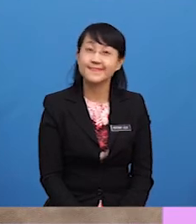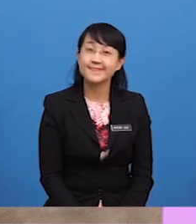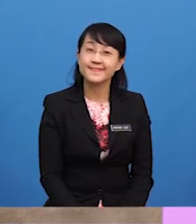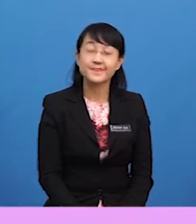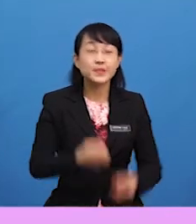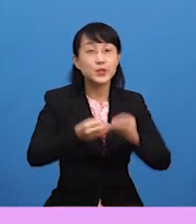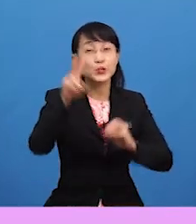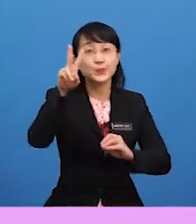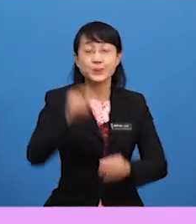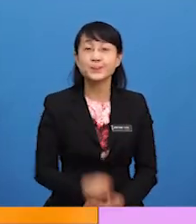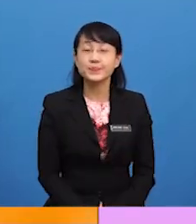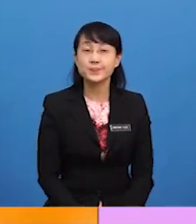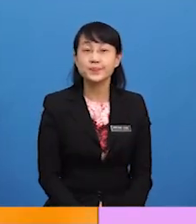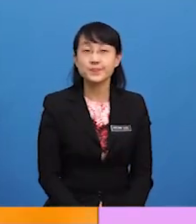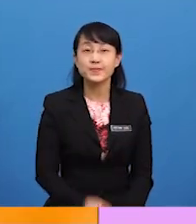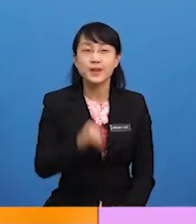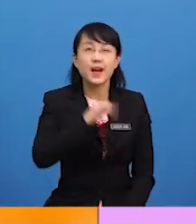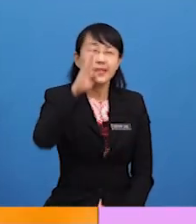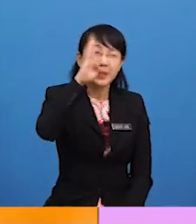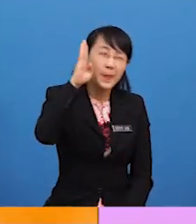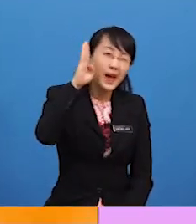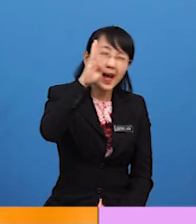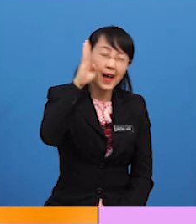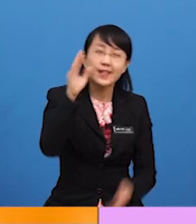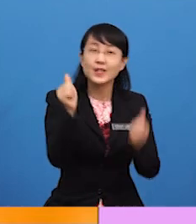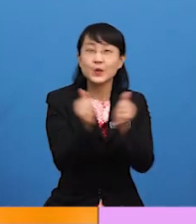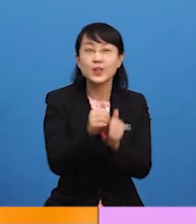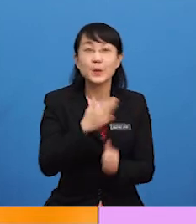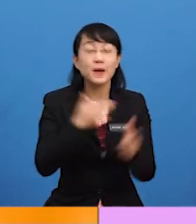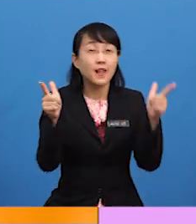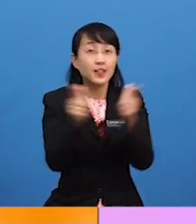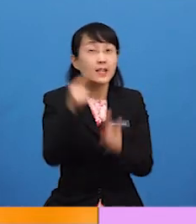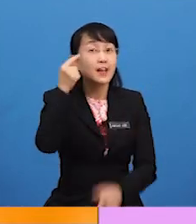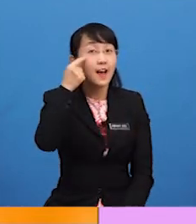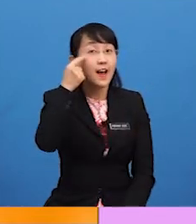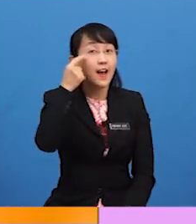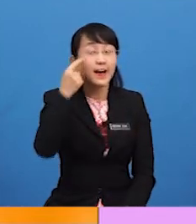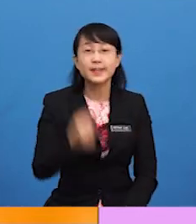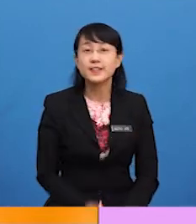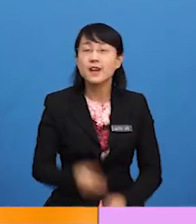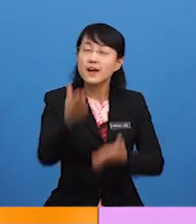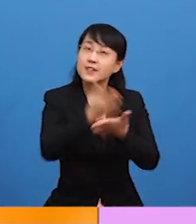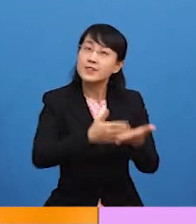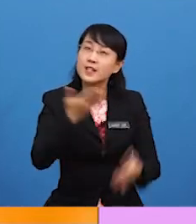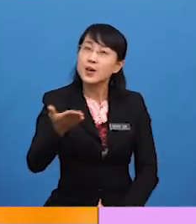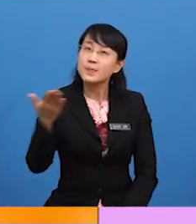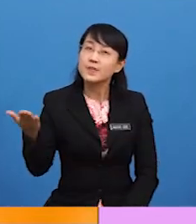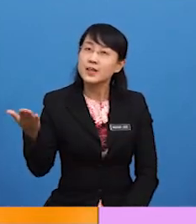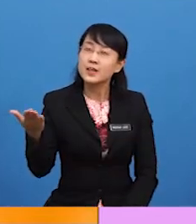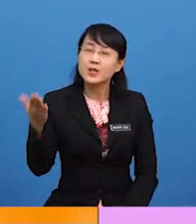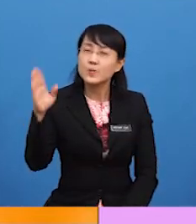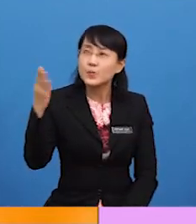Number two. I spy with my little eye something